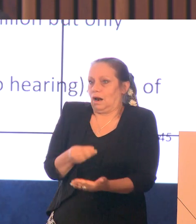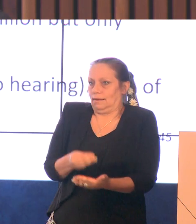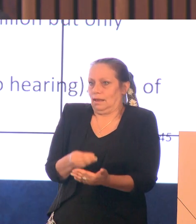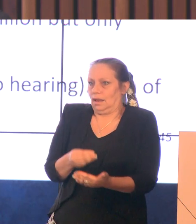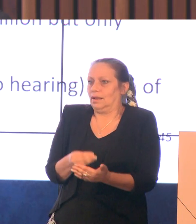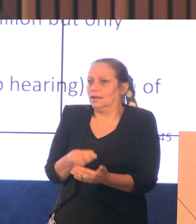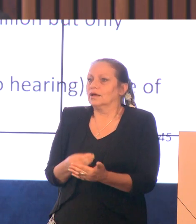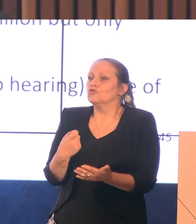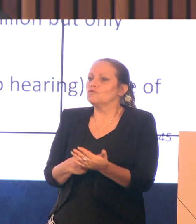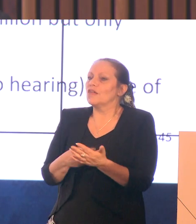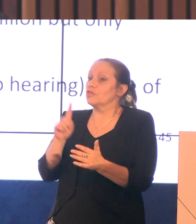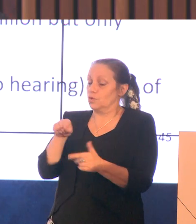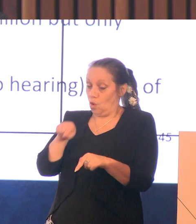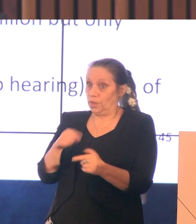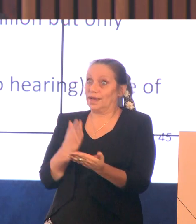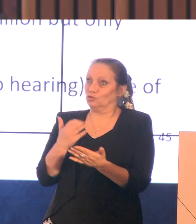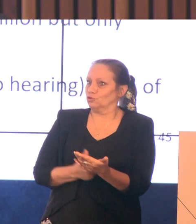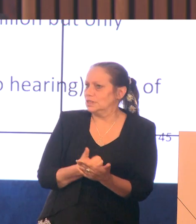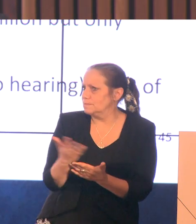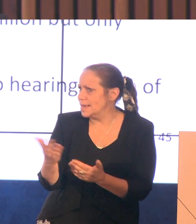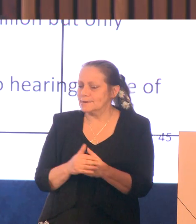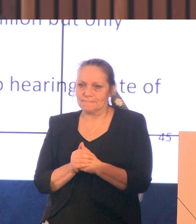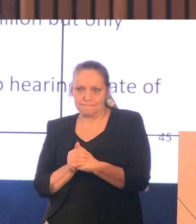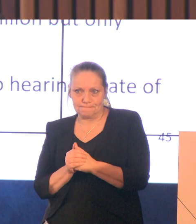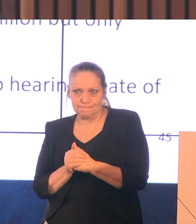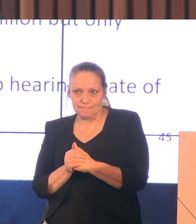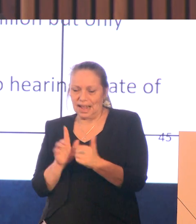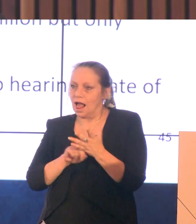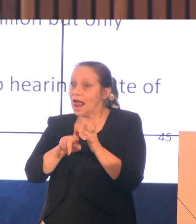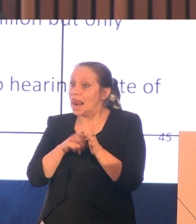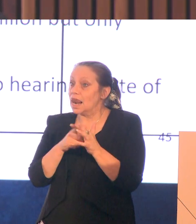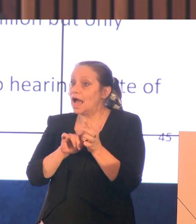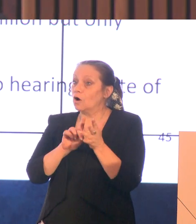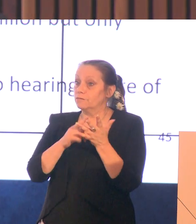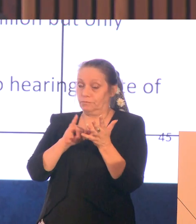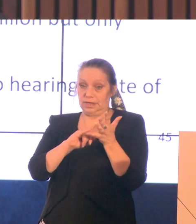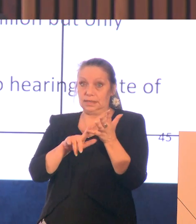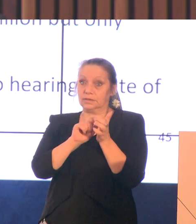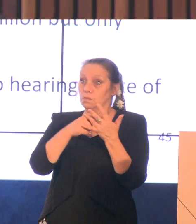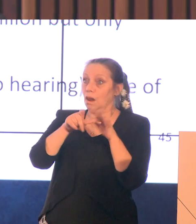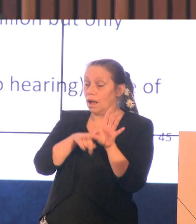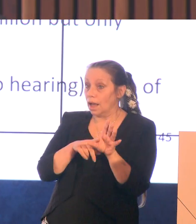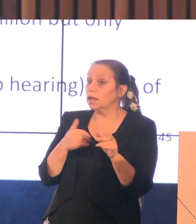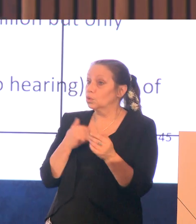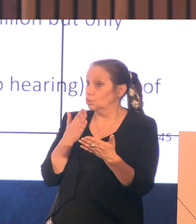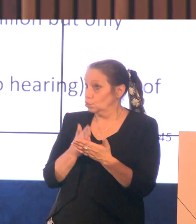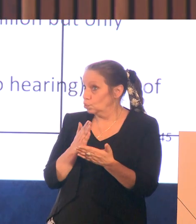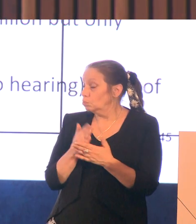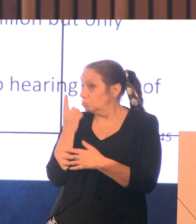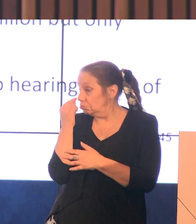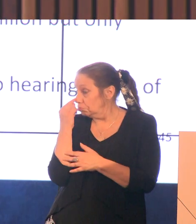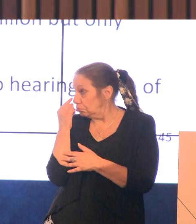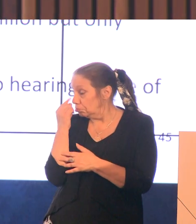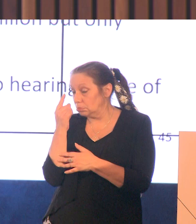than they're actually spending? Is this a reflection of a lack of supply? And to some extent, there are signs that that's the